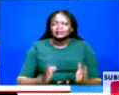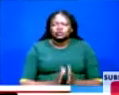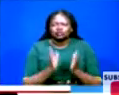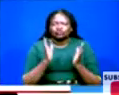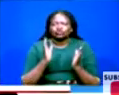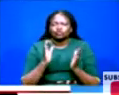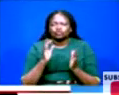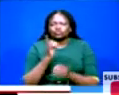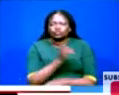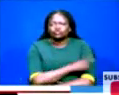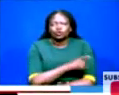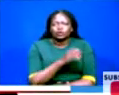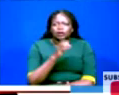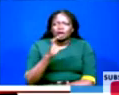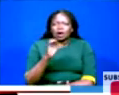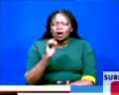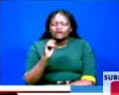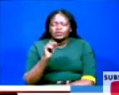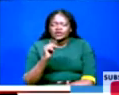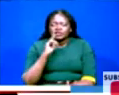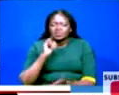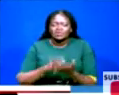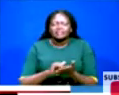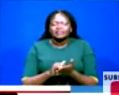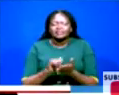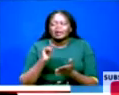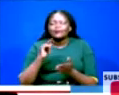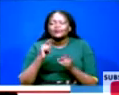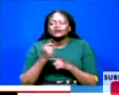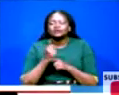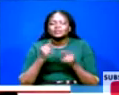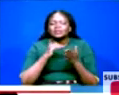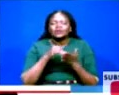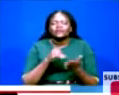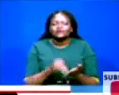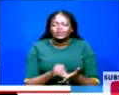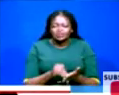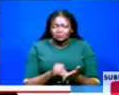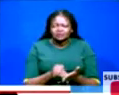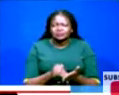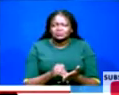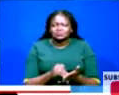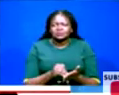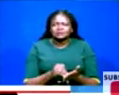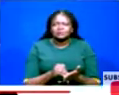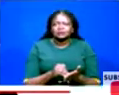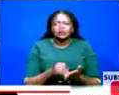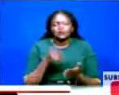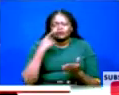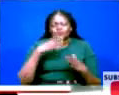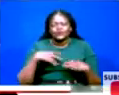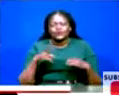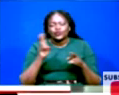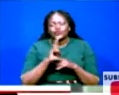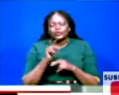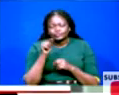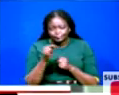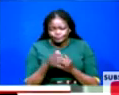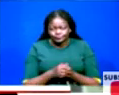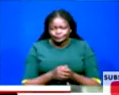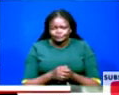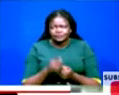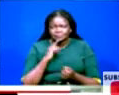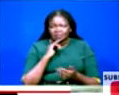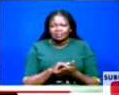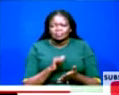Calvin Onyango, said that the lab will be a training center for installers as well as users of biodigesters. He said that the